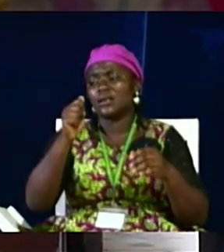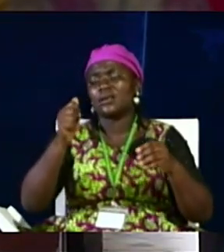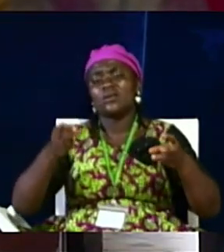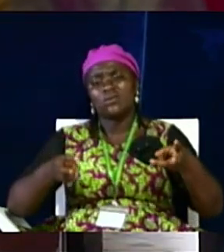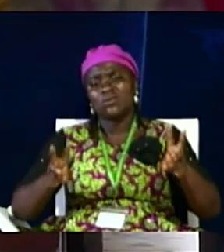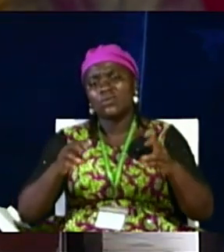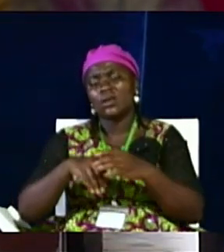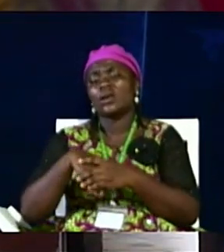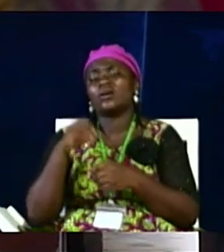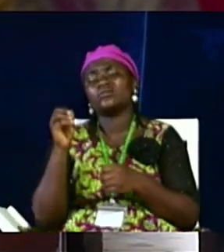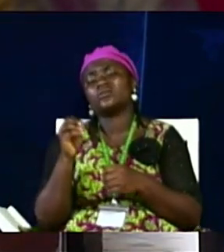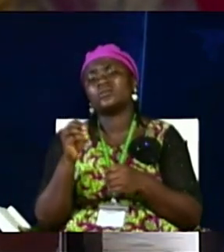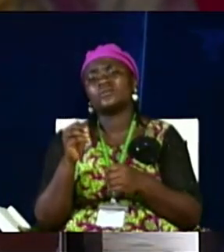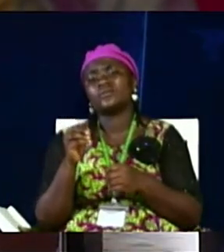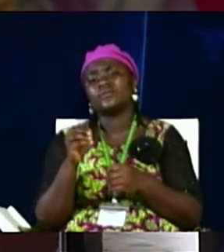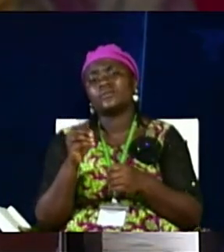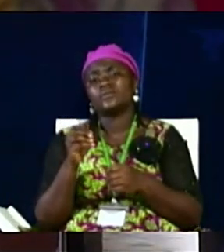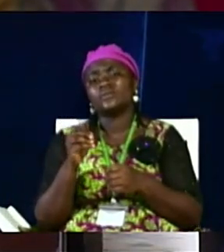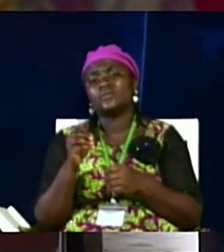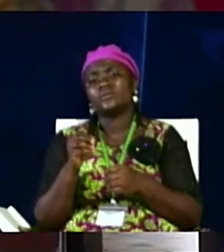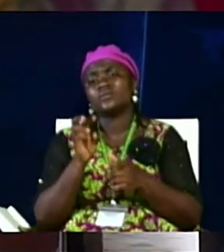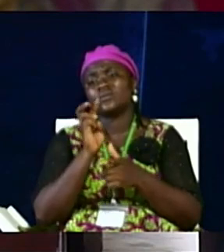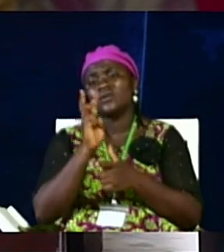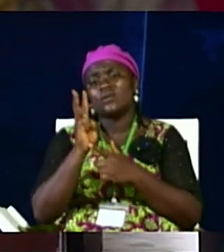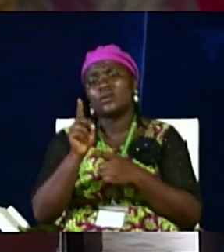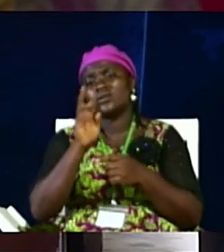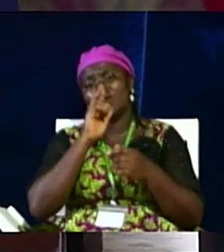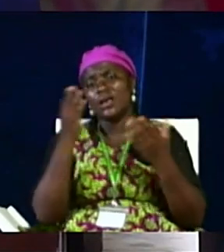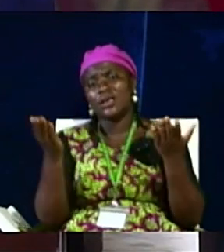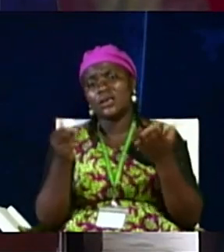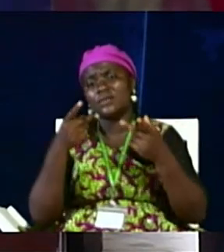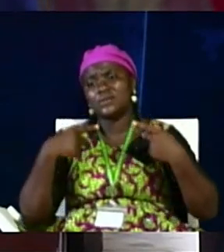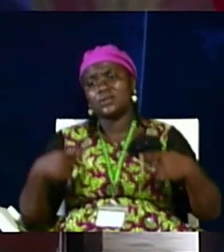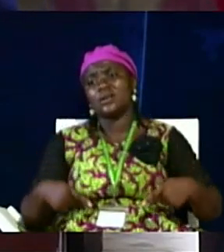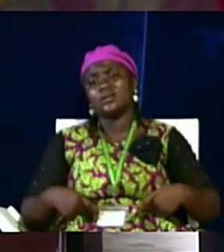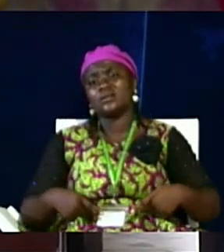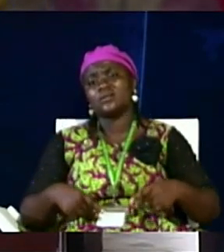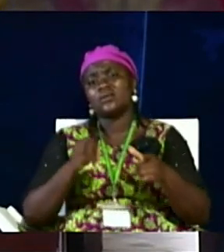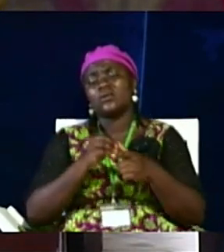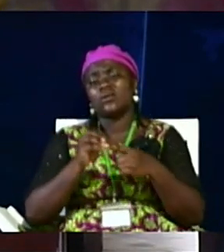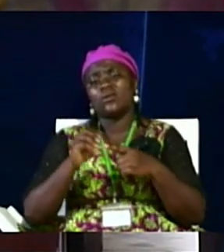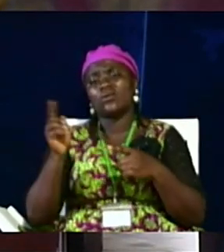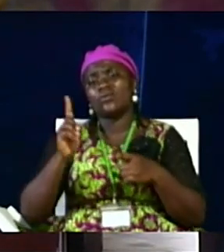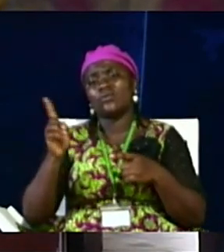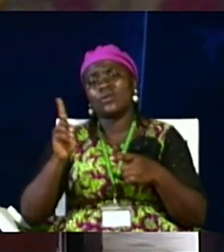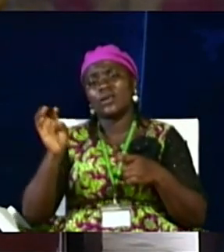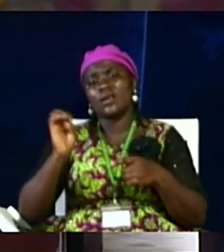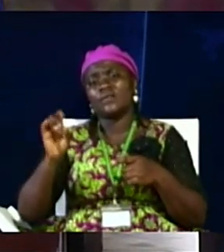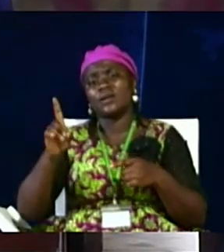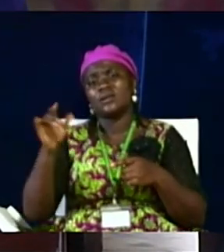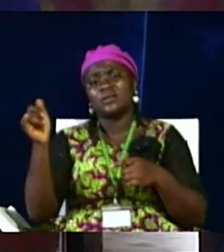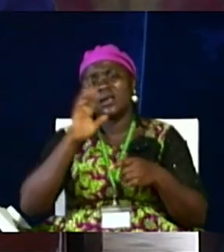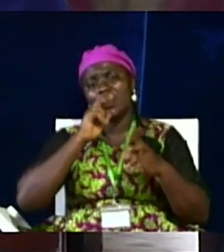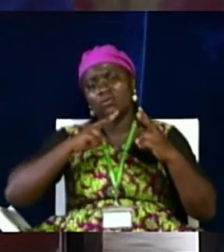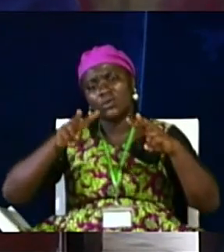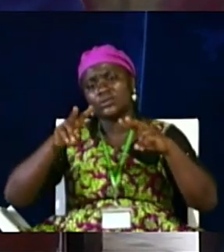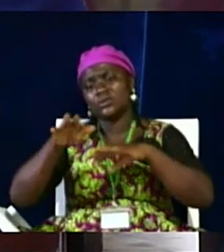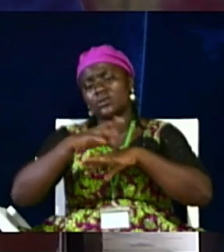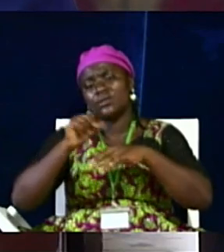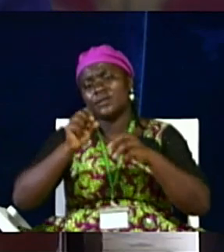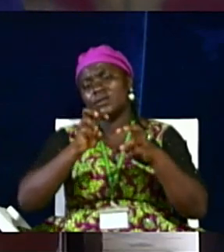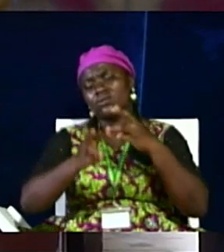us together tonight. Whether you are here physically or wherever you may be watching from all over the world, that's the